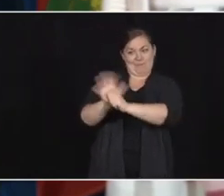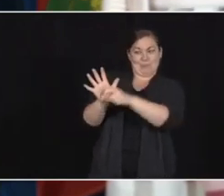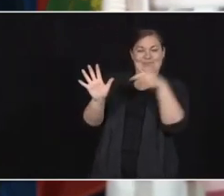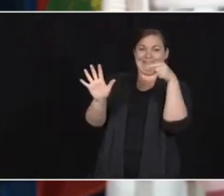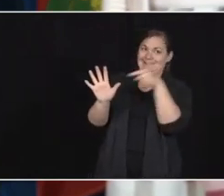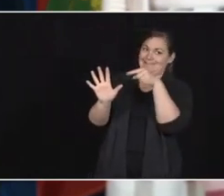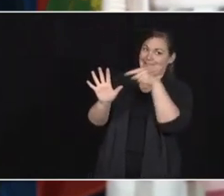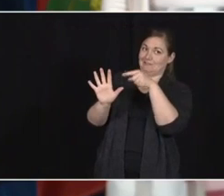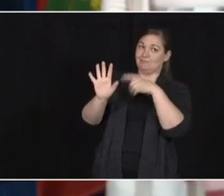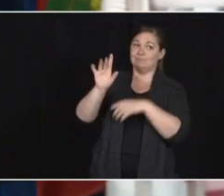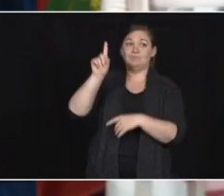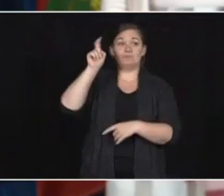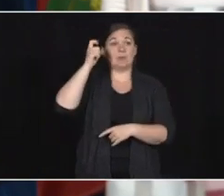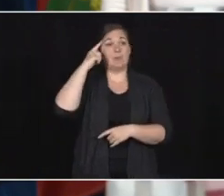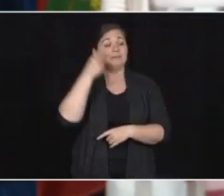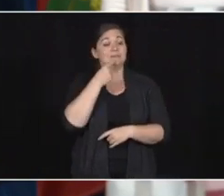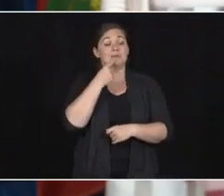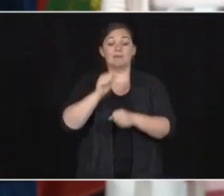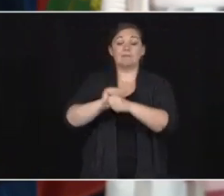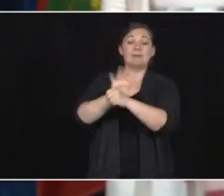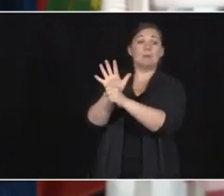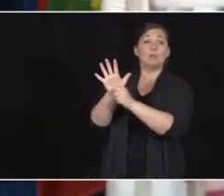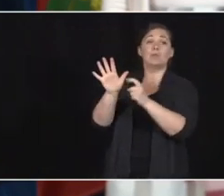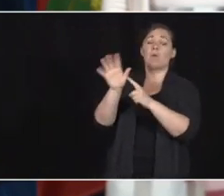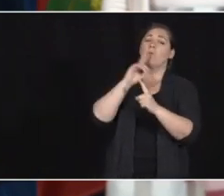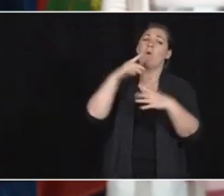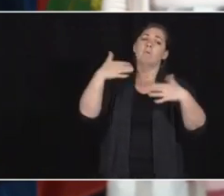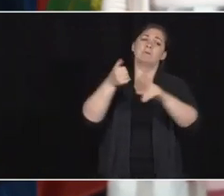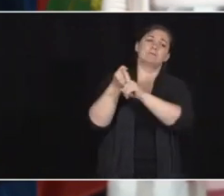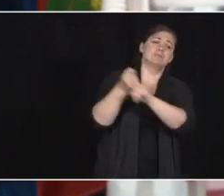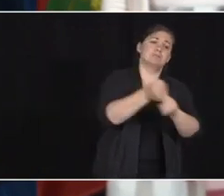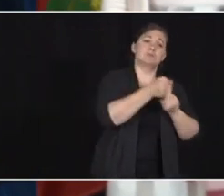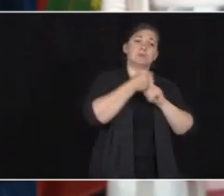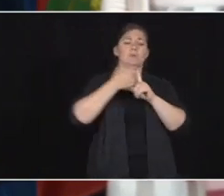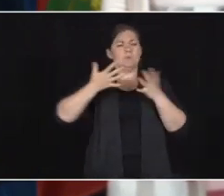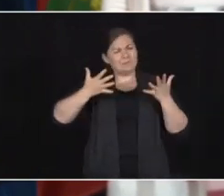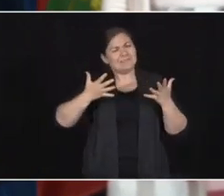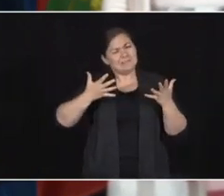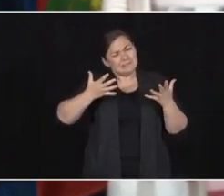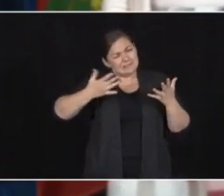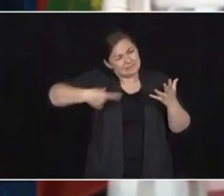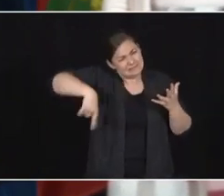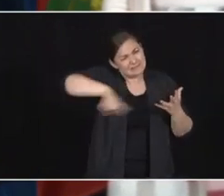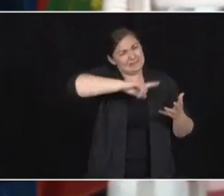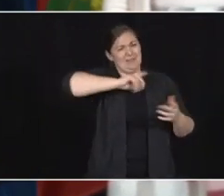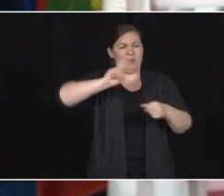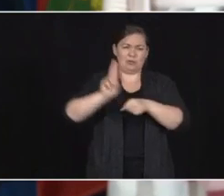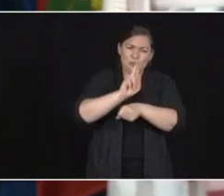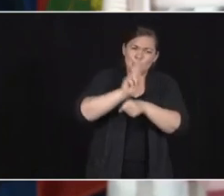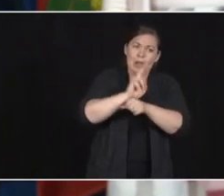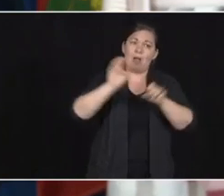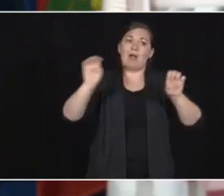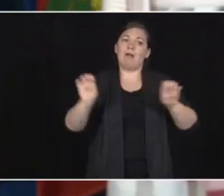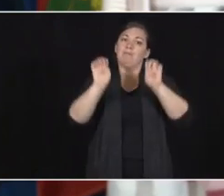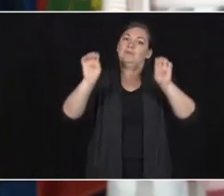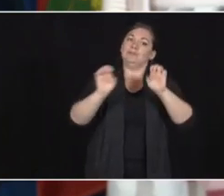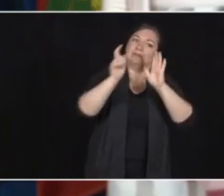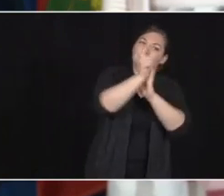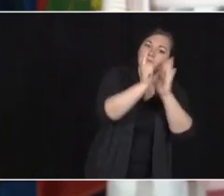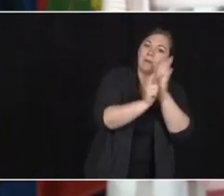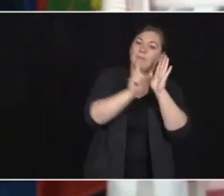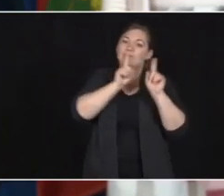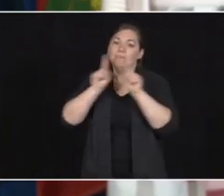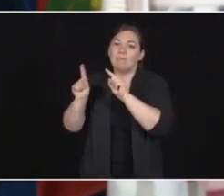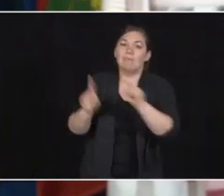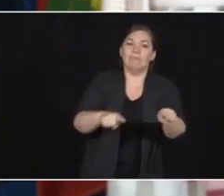said, COVID has really changed things, and that's why we made changes and used emergency orders to speed up our processes. And one